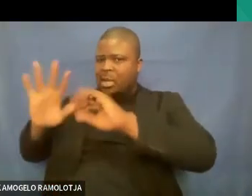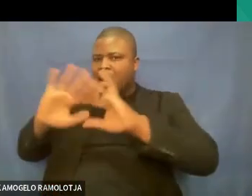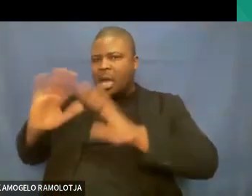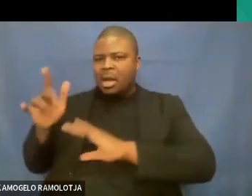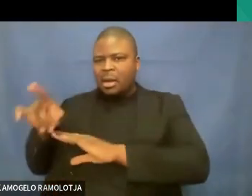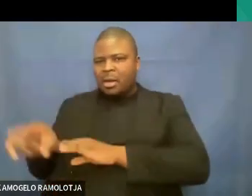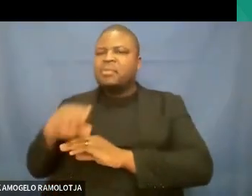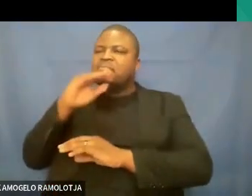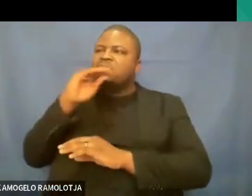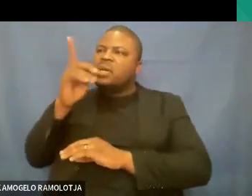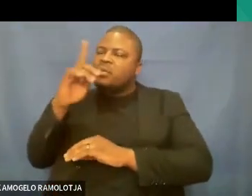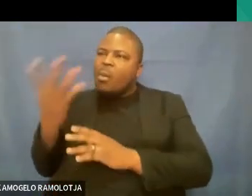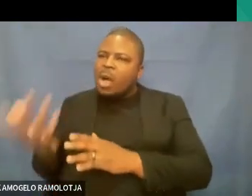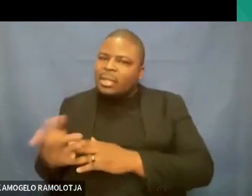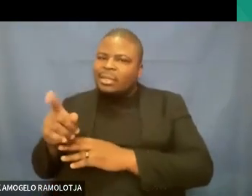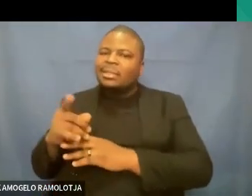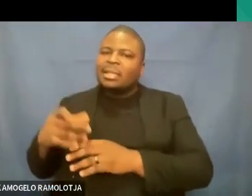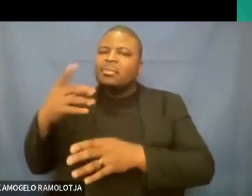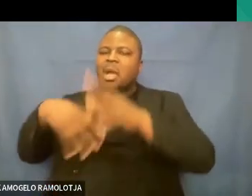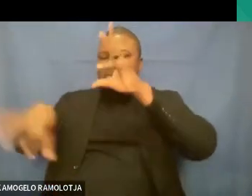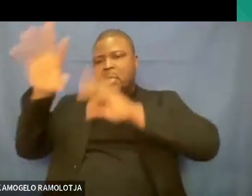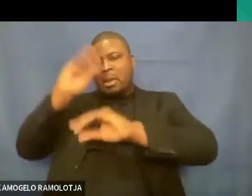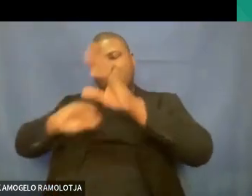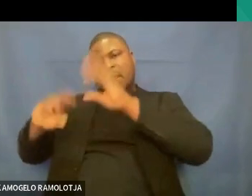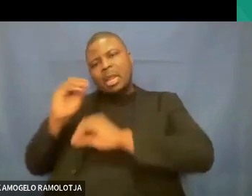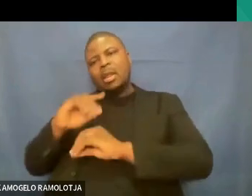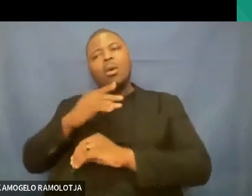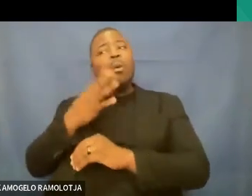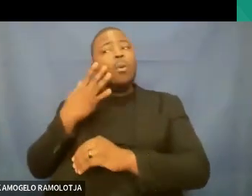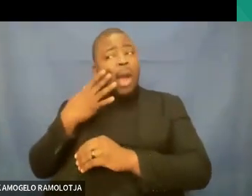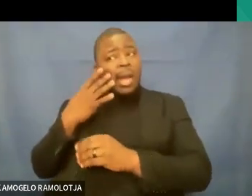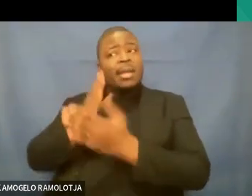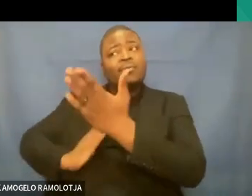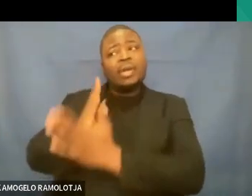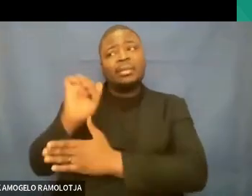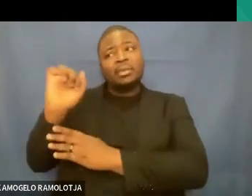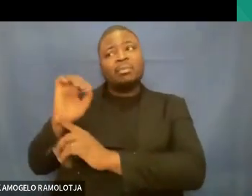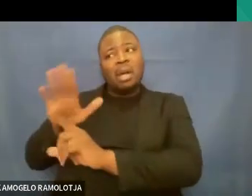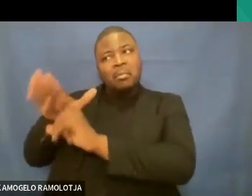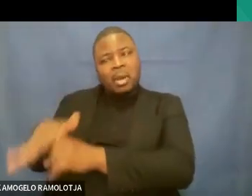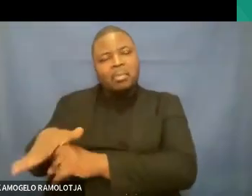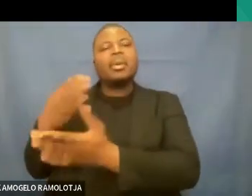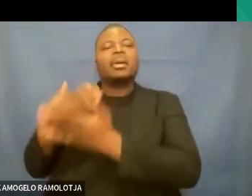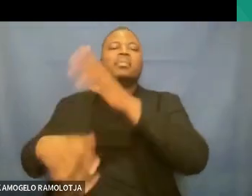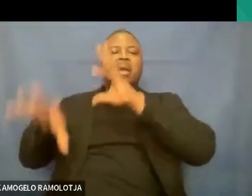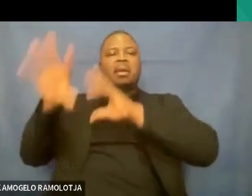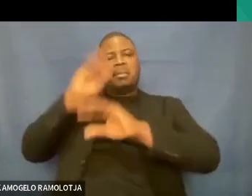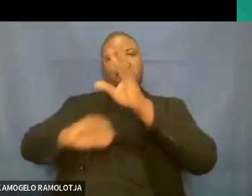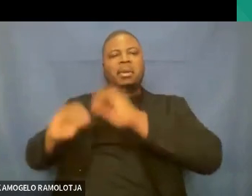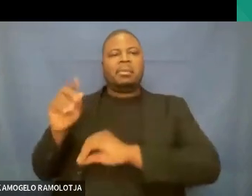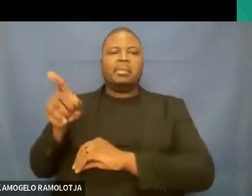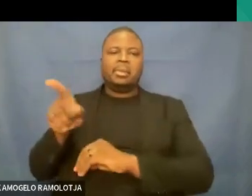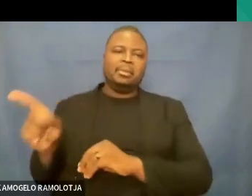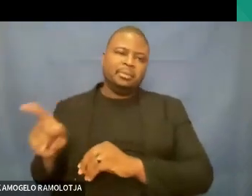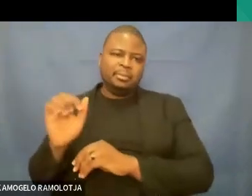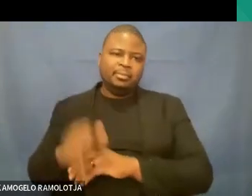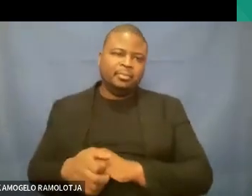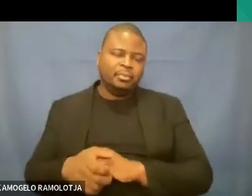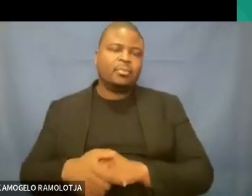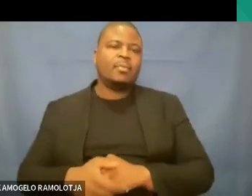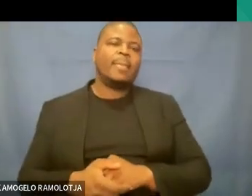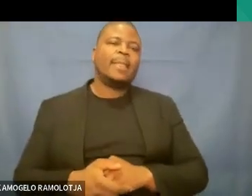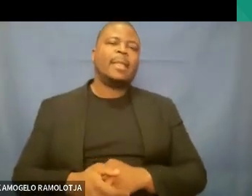they should do in circumstances where their rights have been violated. What then happens is our human rights ambassadors will look at